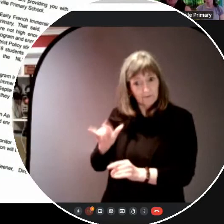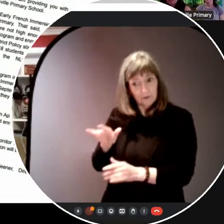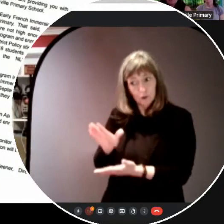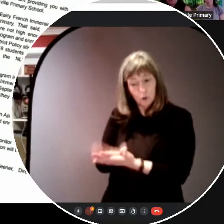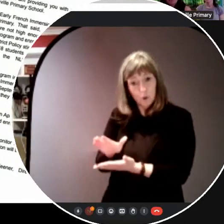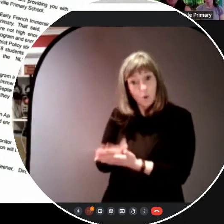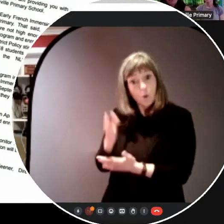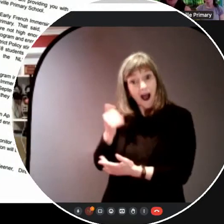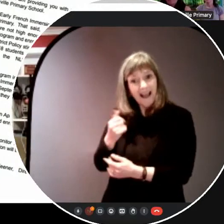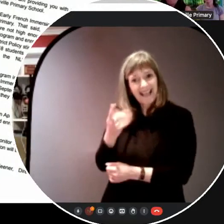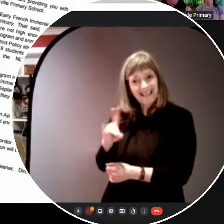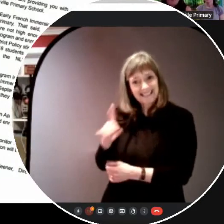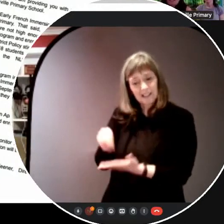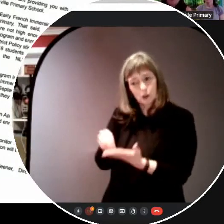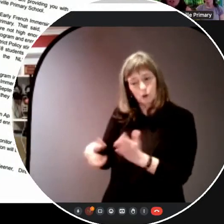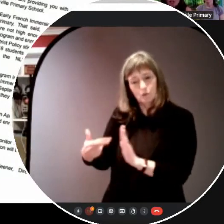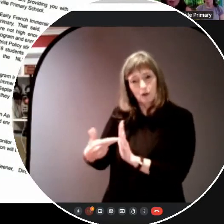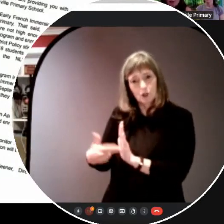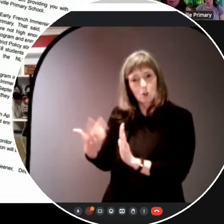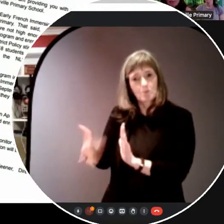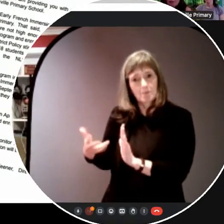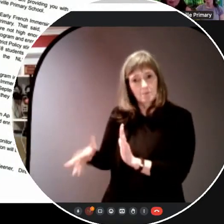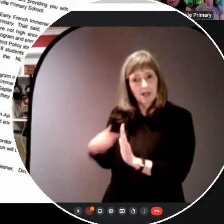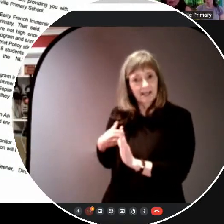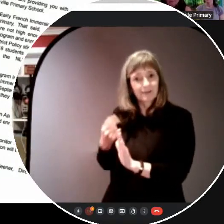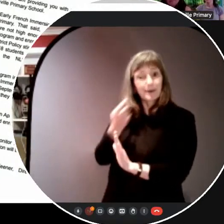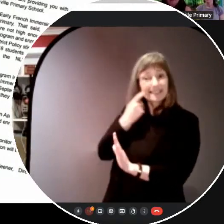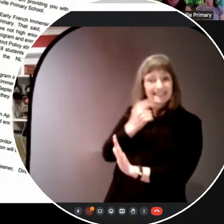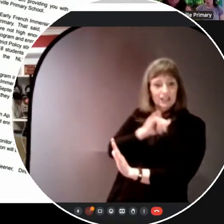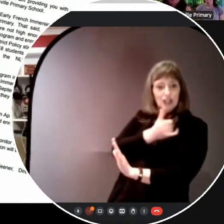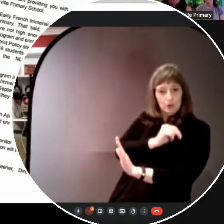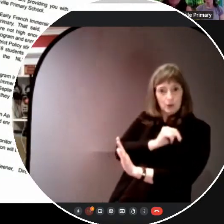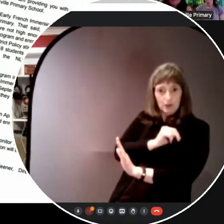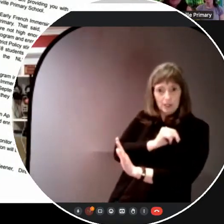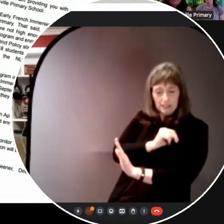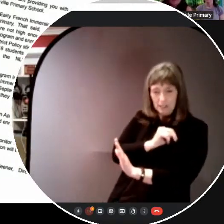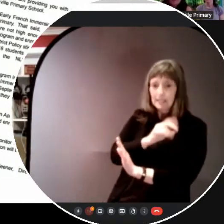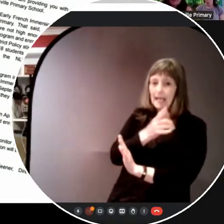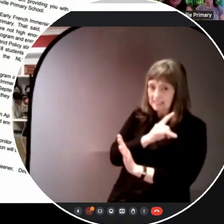18 students registered in January of 2023.